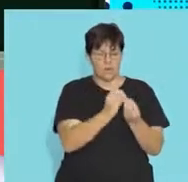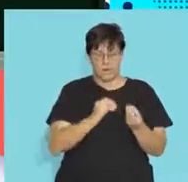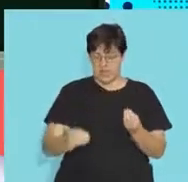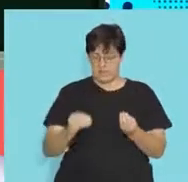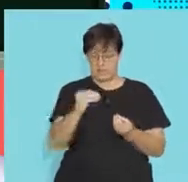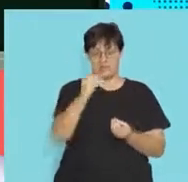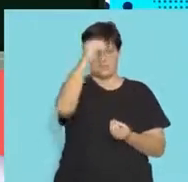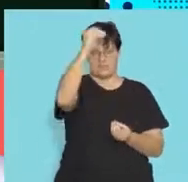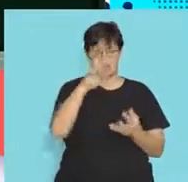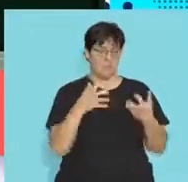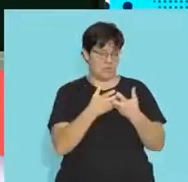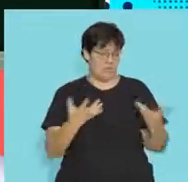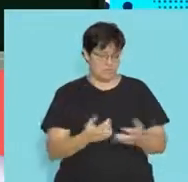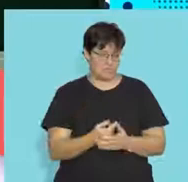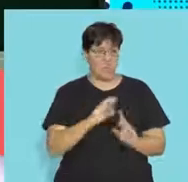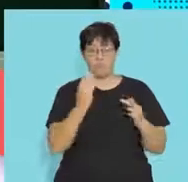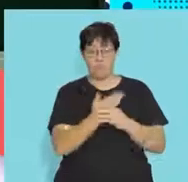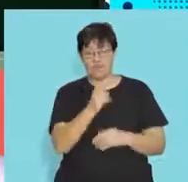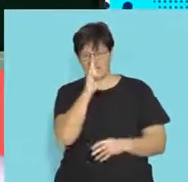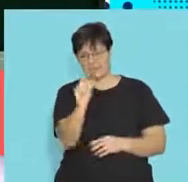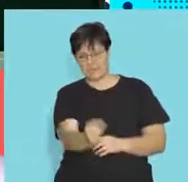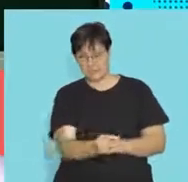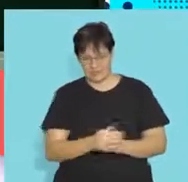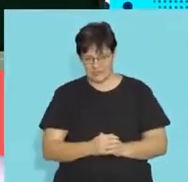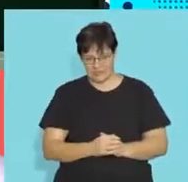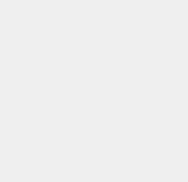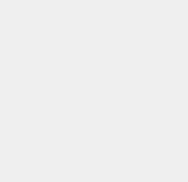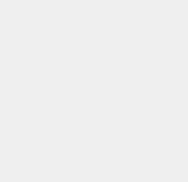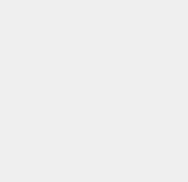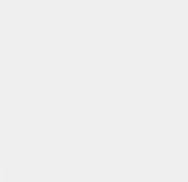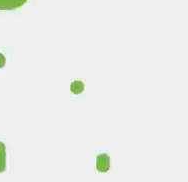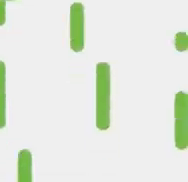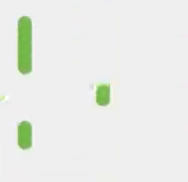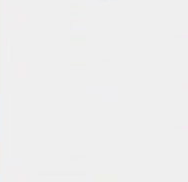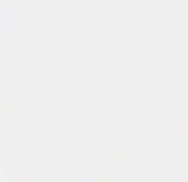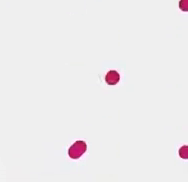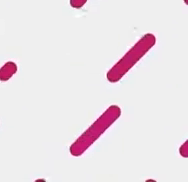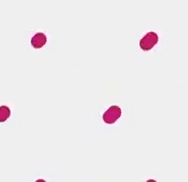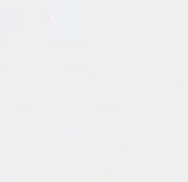trophic levels. Let's have a short break, and I'll see you in a bit.